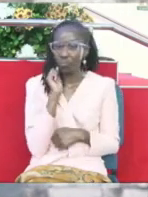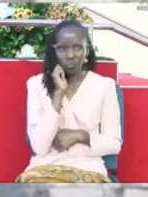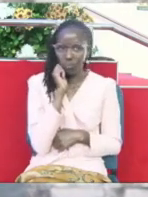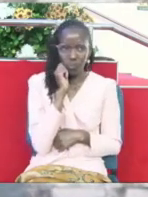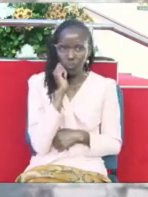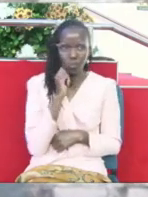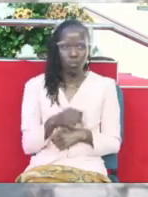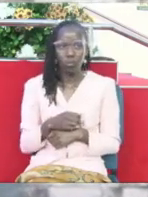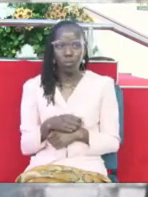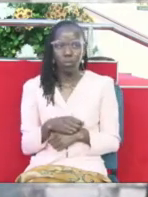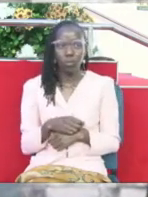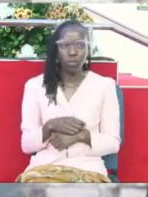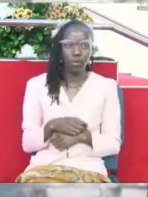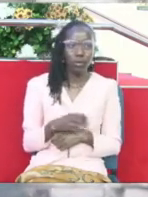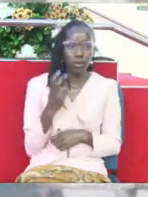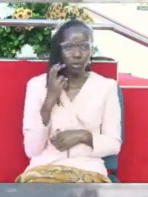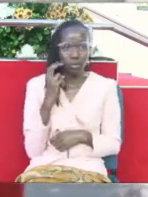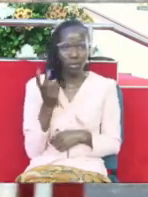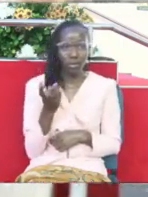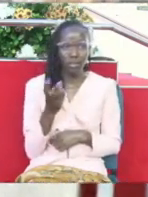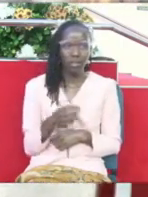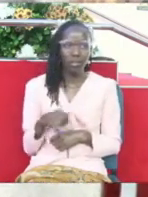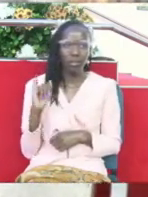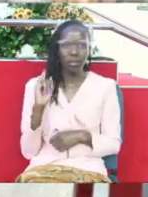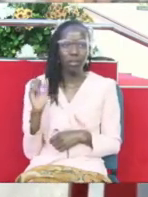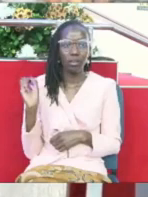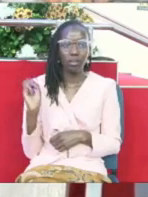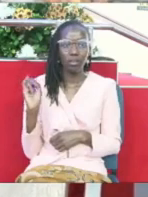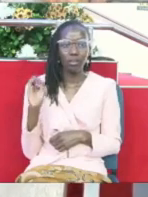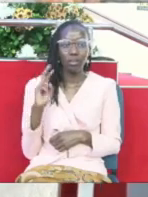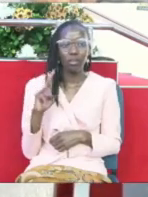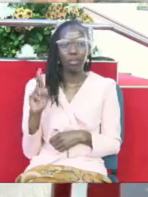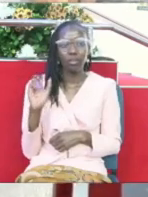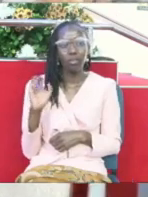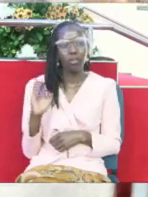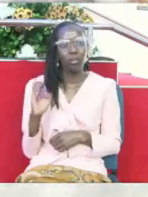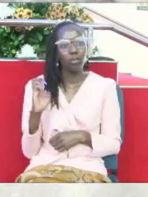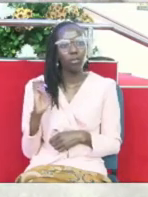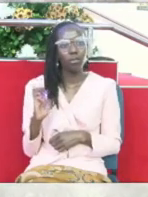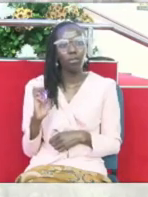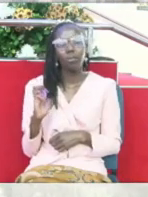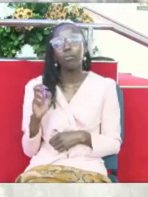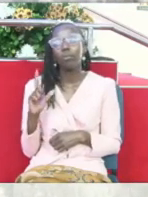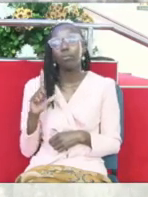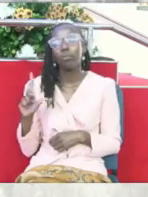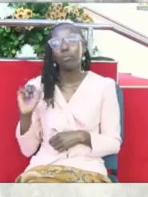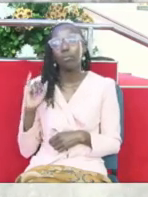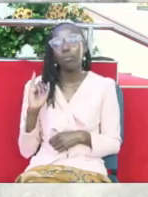the supplies. Akaenda walipokuwa amejificha kupeleka alivyokuwa. And as he was delivering the supplies, he was asking, "Who is